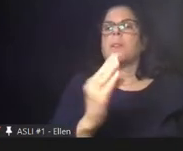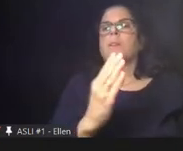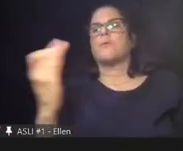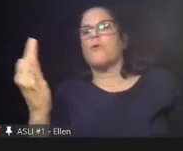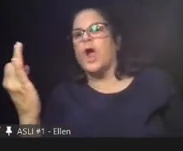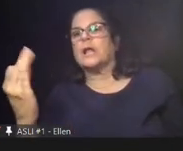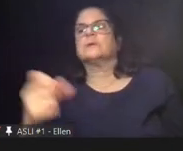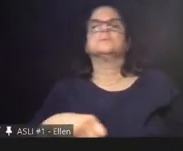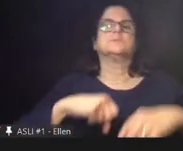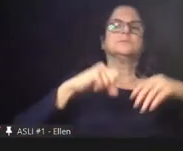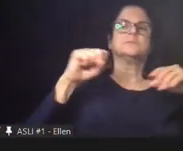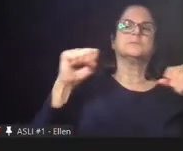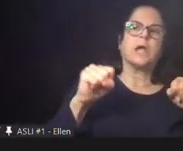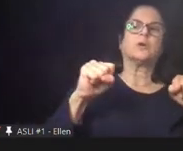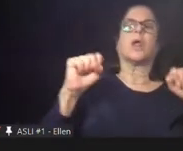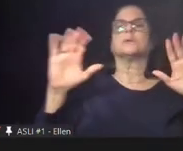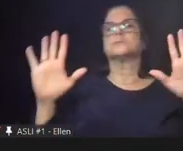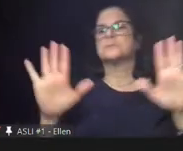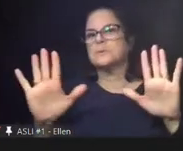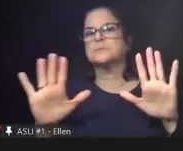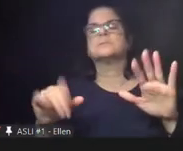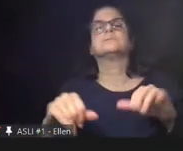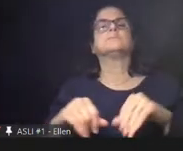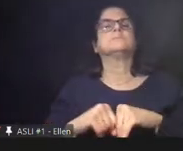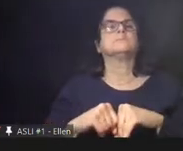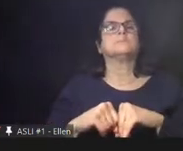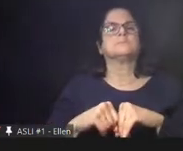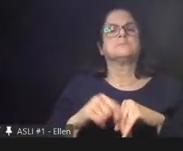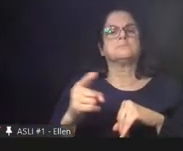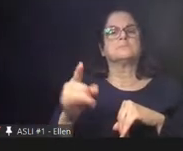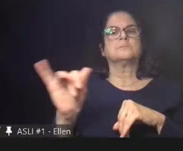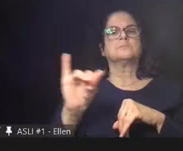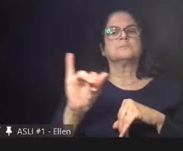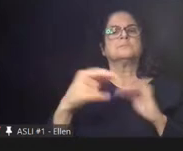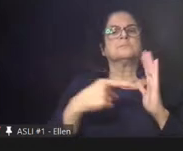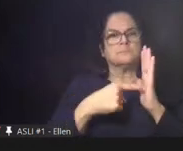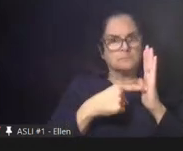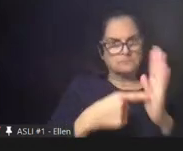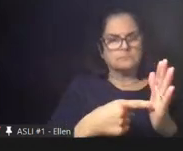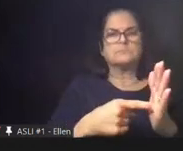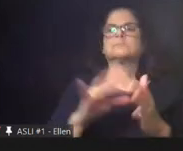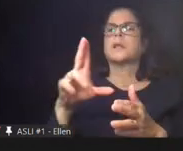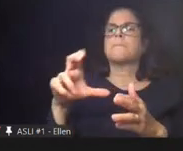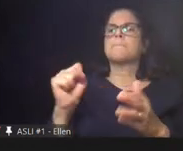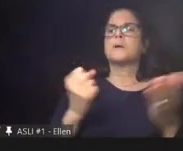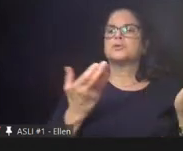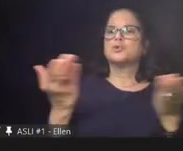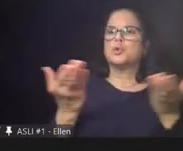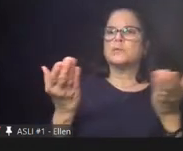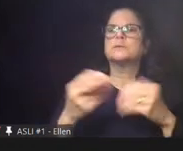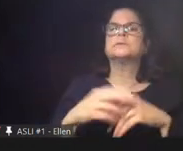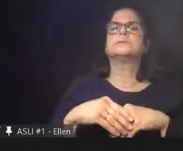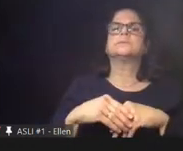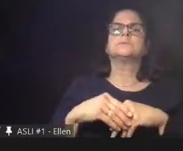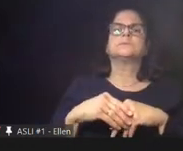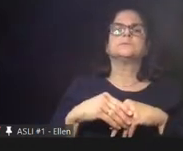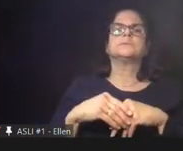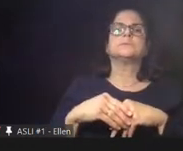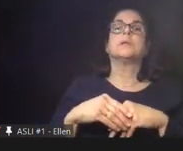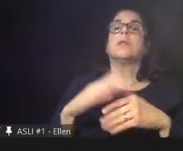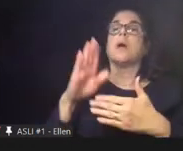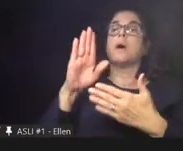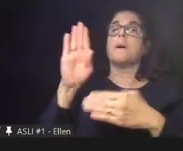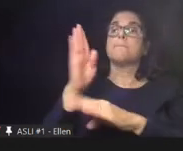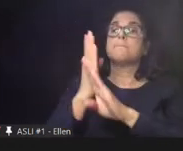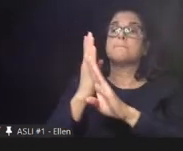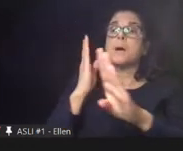but in the coming months, we will provide additional analysis on bus service as we implement the optimization of the bus schedules in the